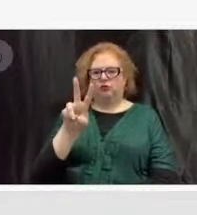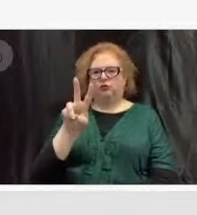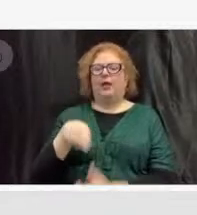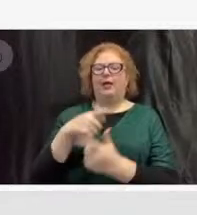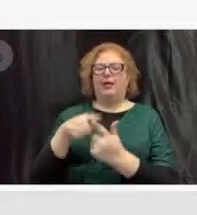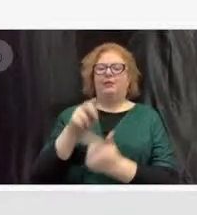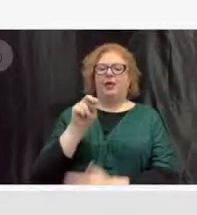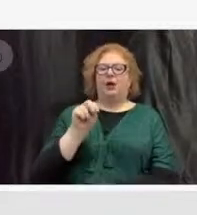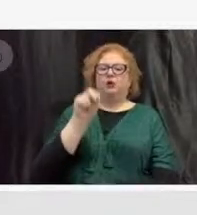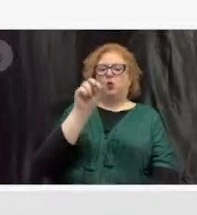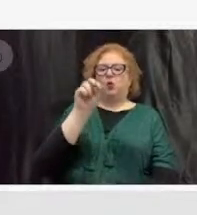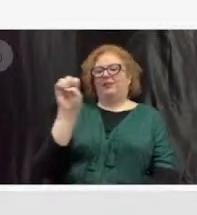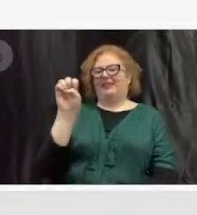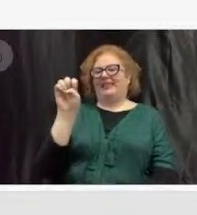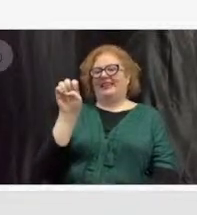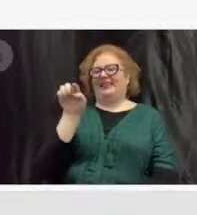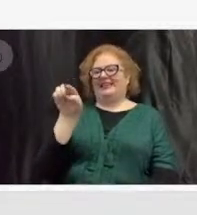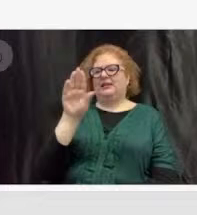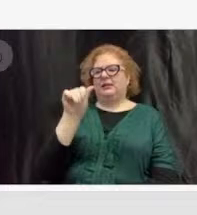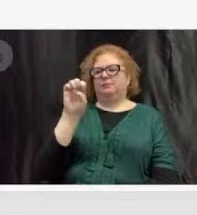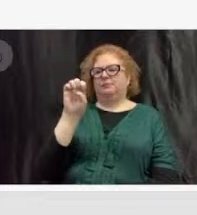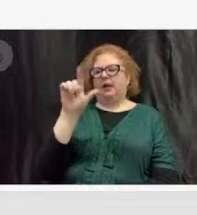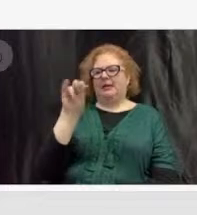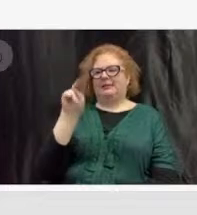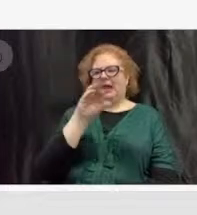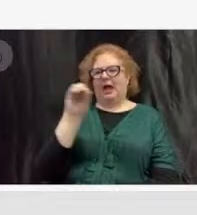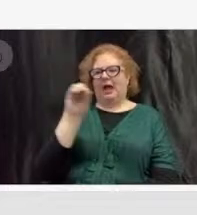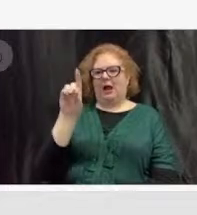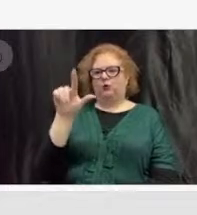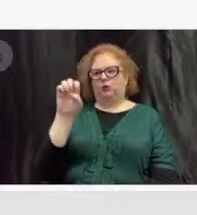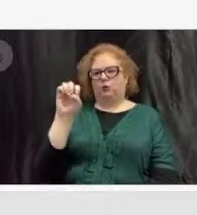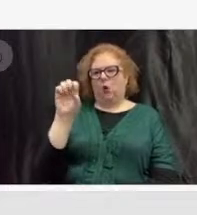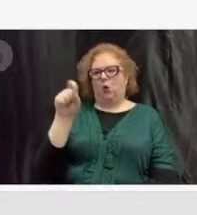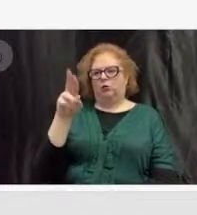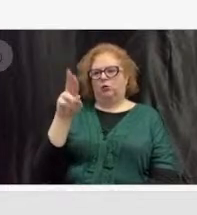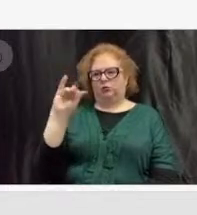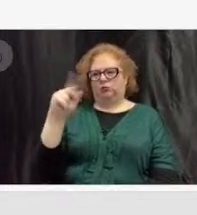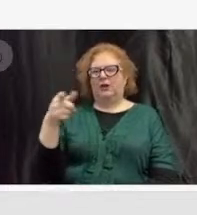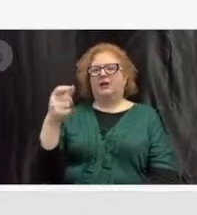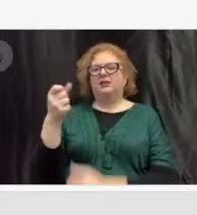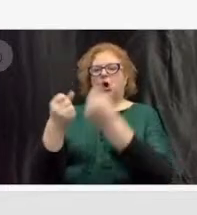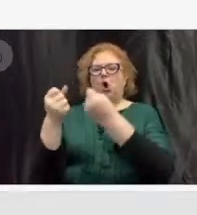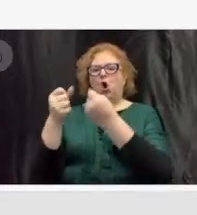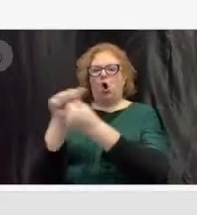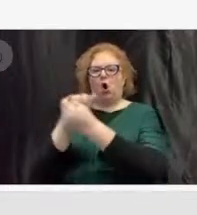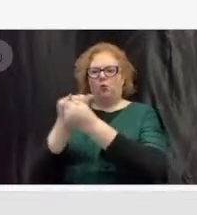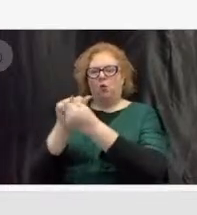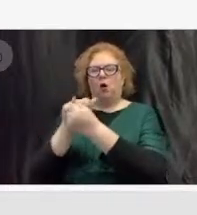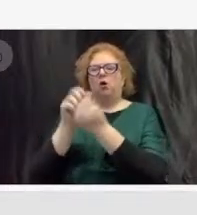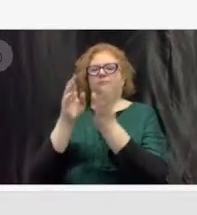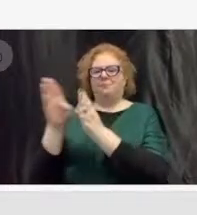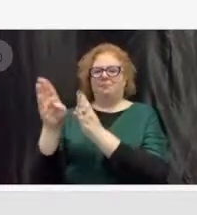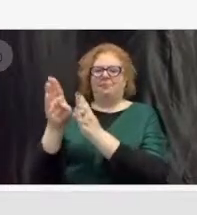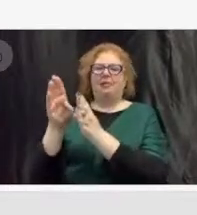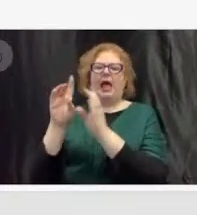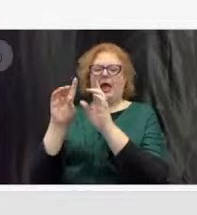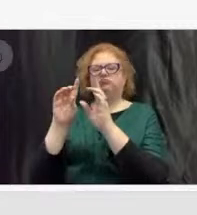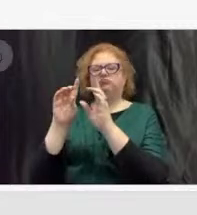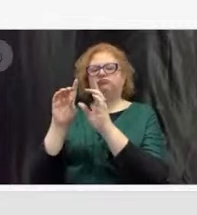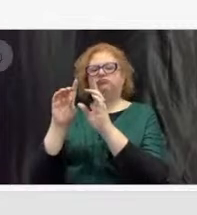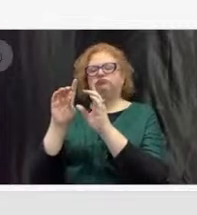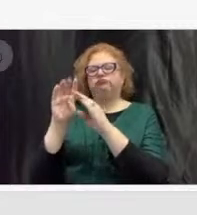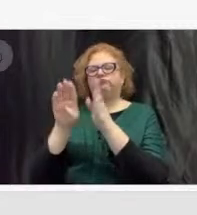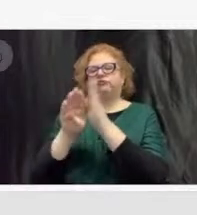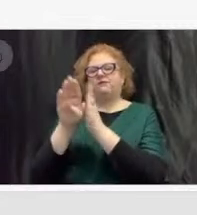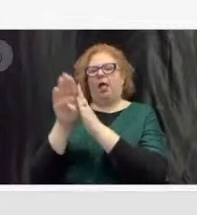northeast corner of Baseline and Doyle Springs Road has a car wash in a planned commercial development district. The north half of the